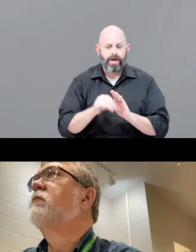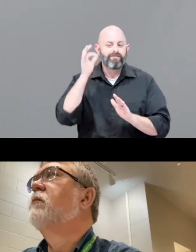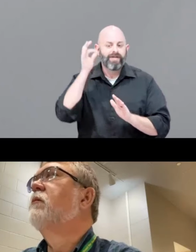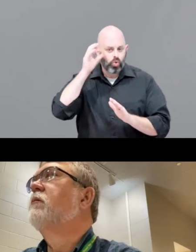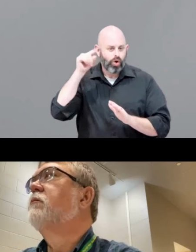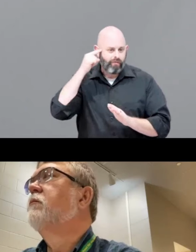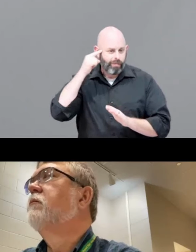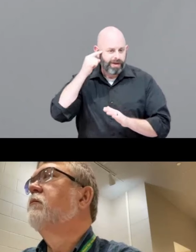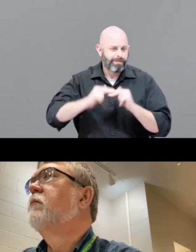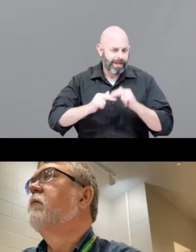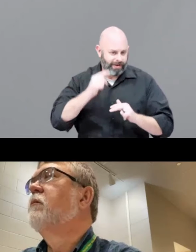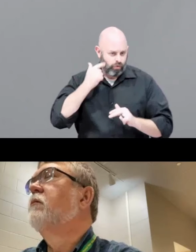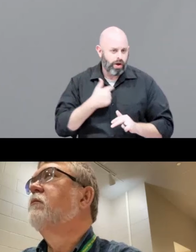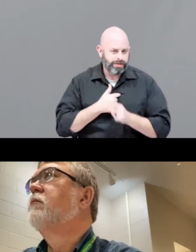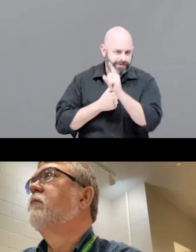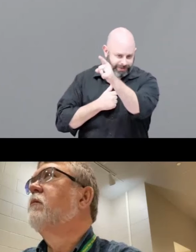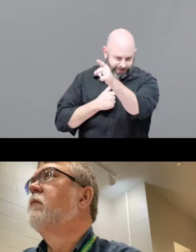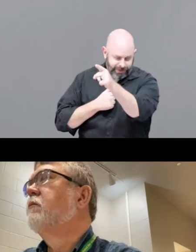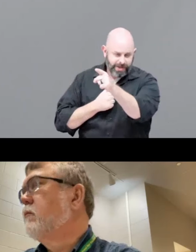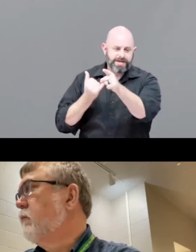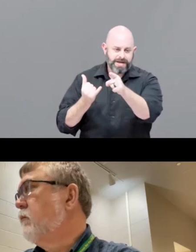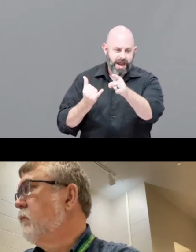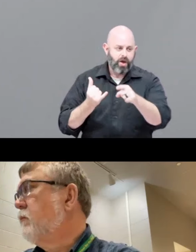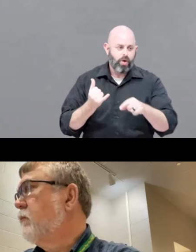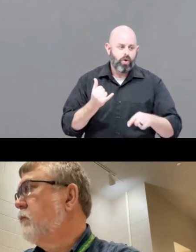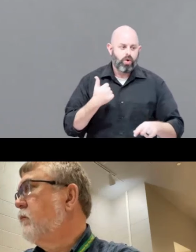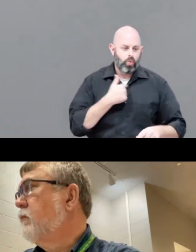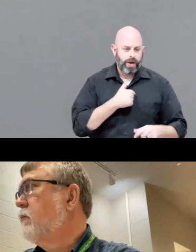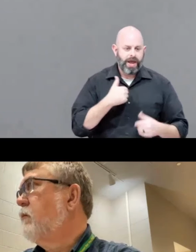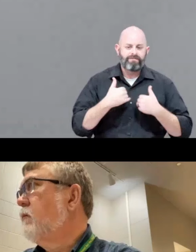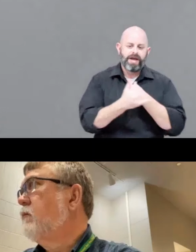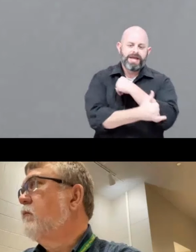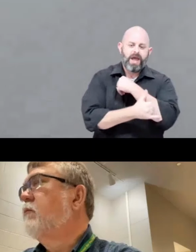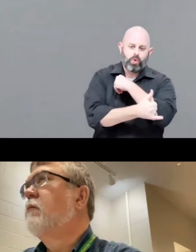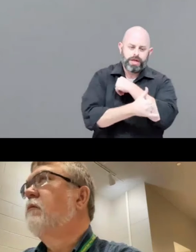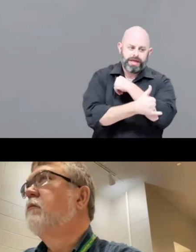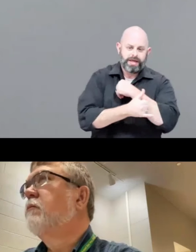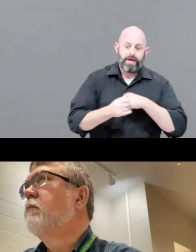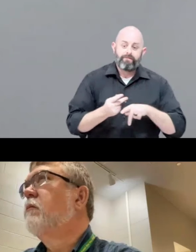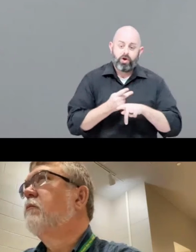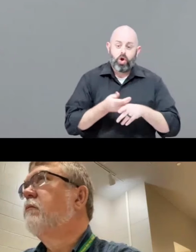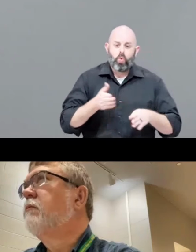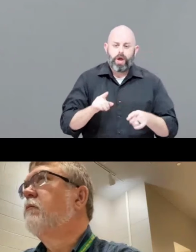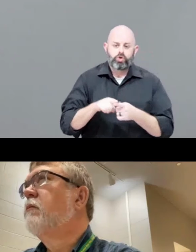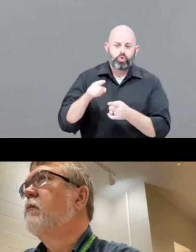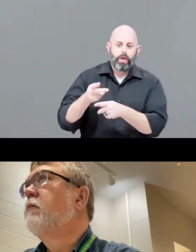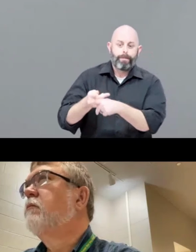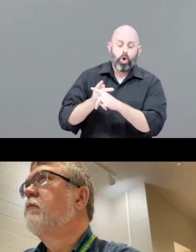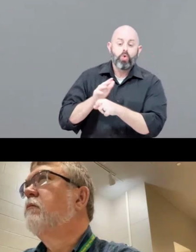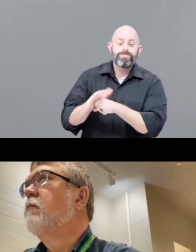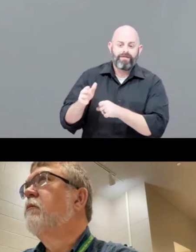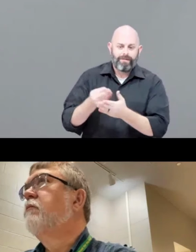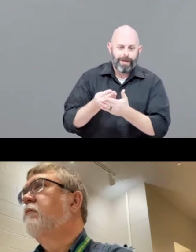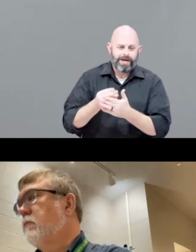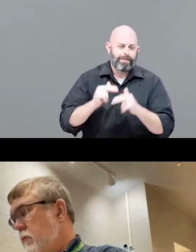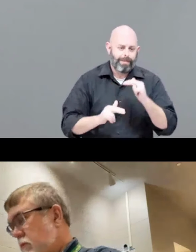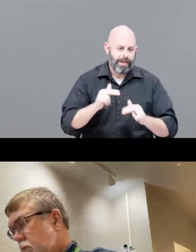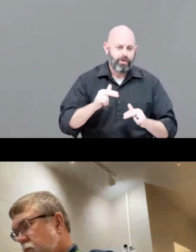project. And now we have, the county figured out a way to borrow enough money to build a new